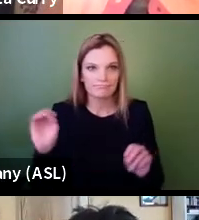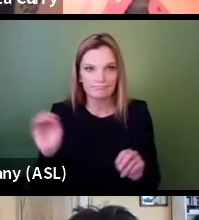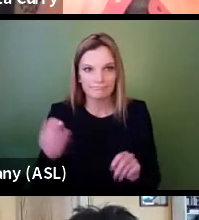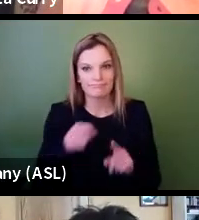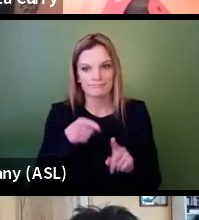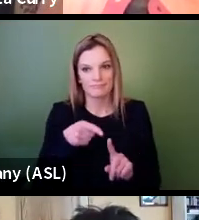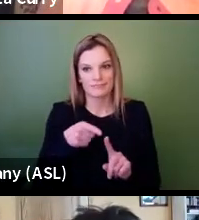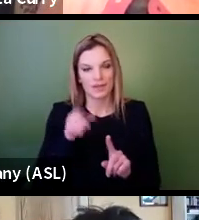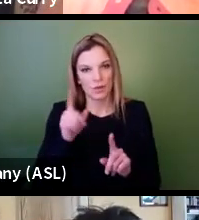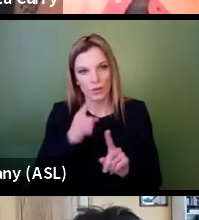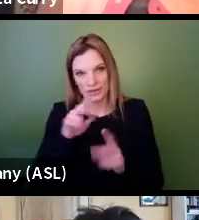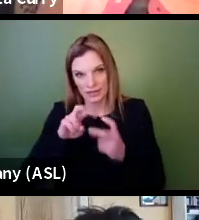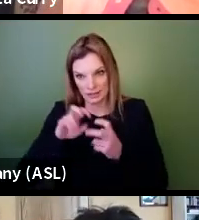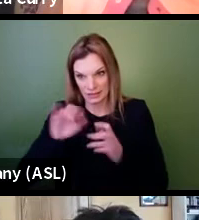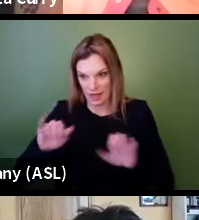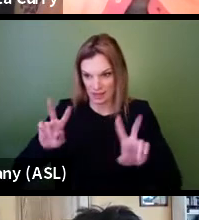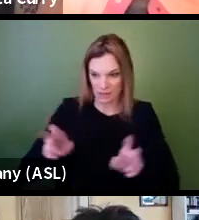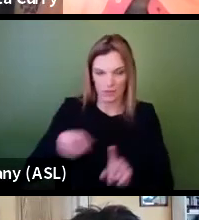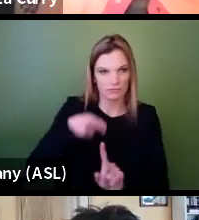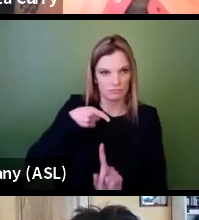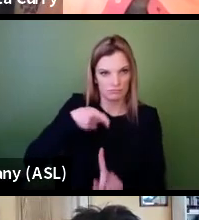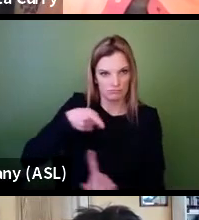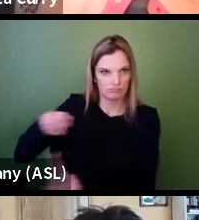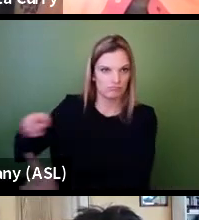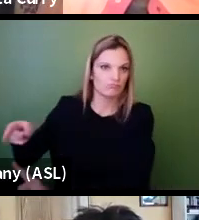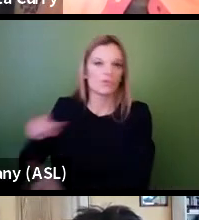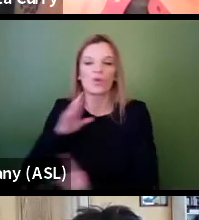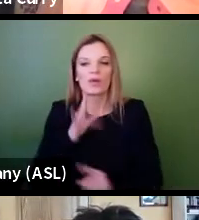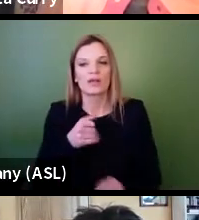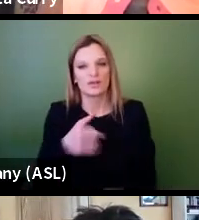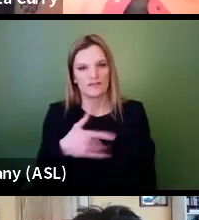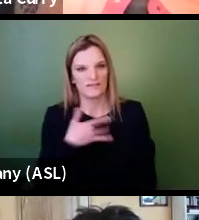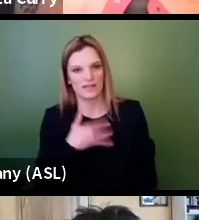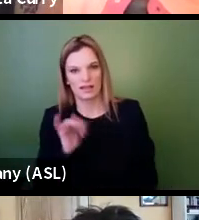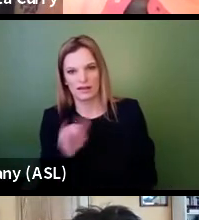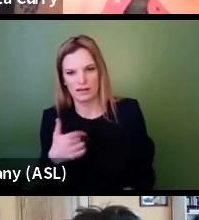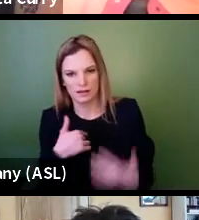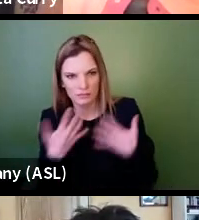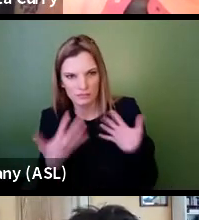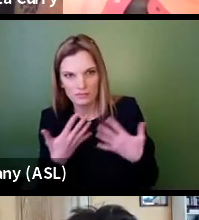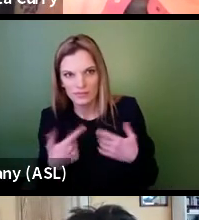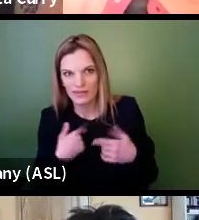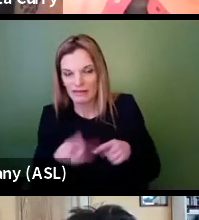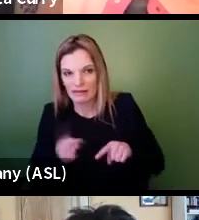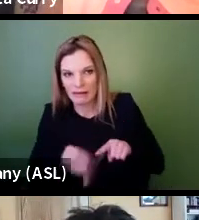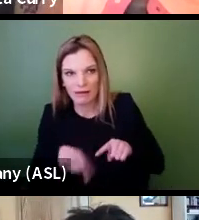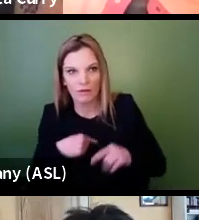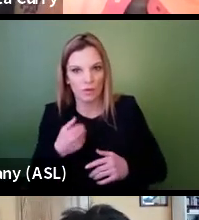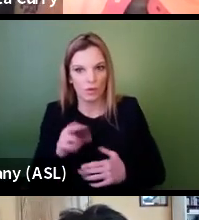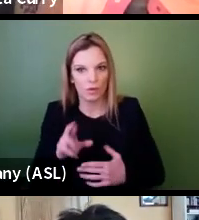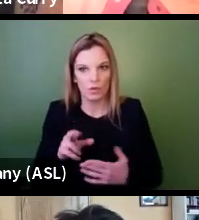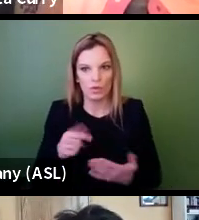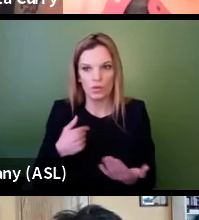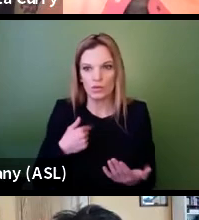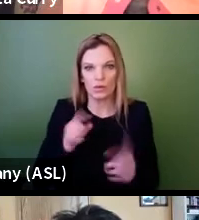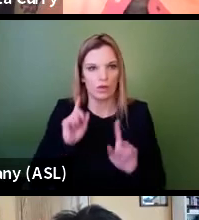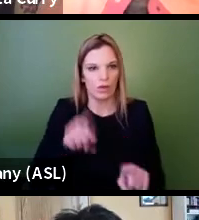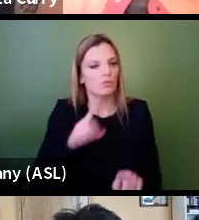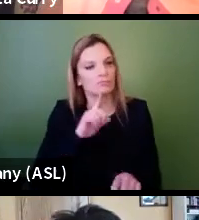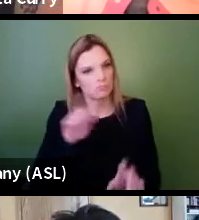directly on point to the work of the commission. So you should not feel that you're in any way prohibitive or restricted from attending